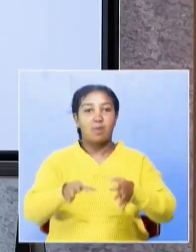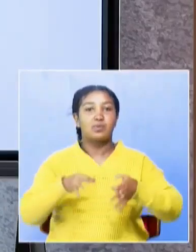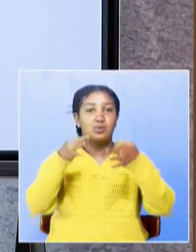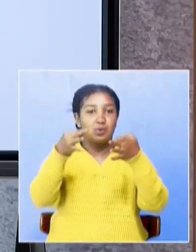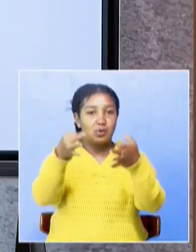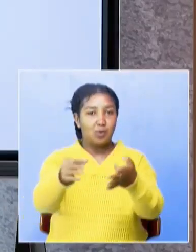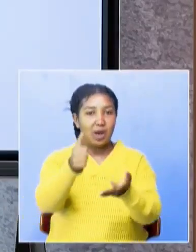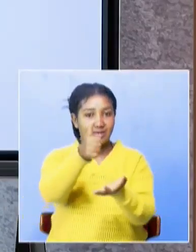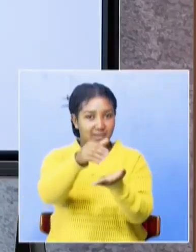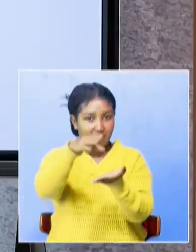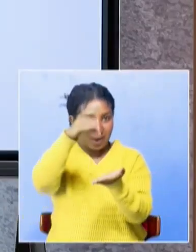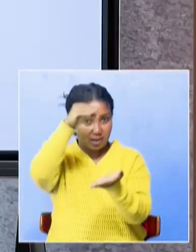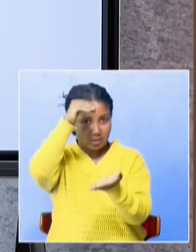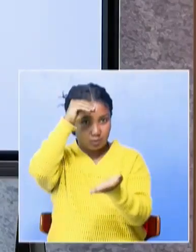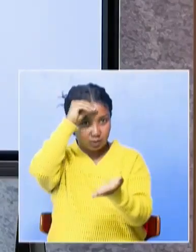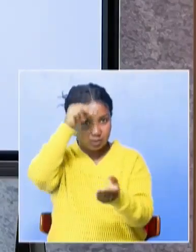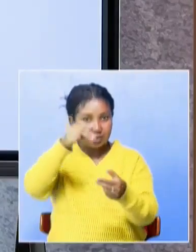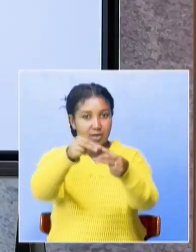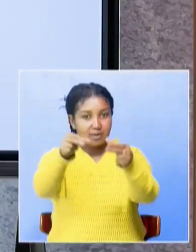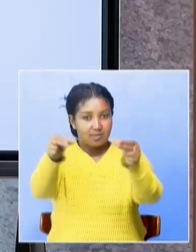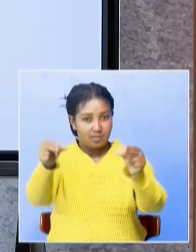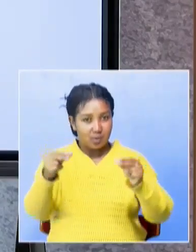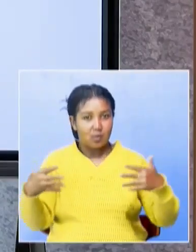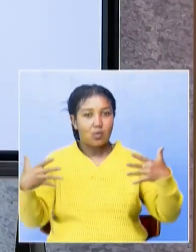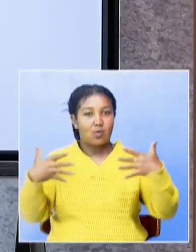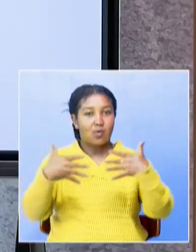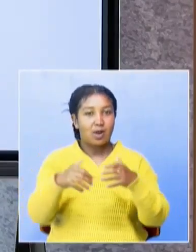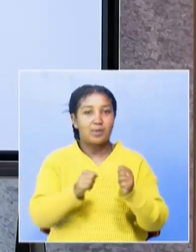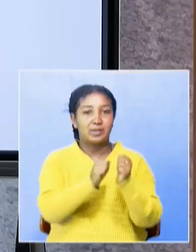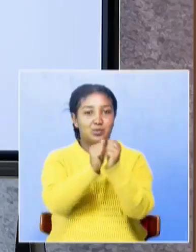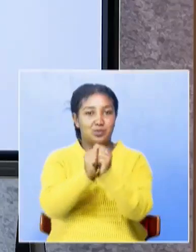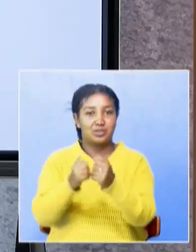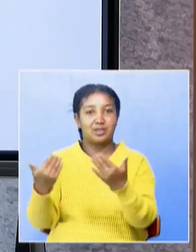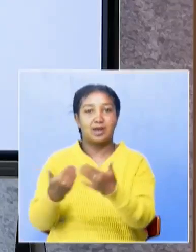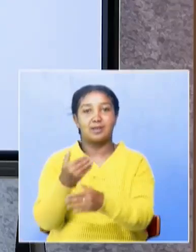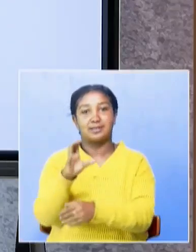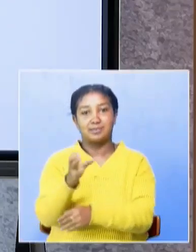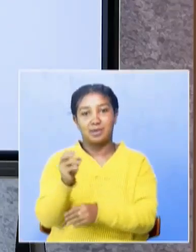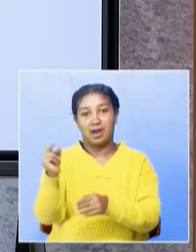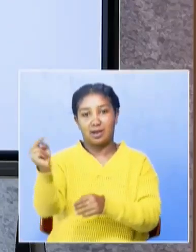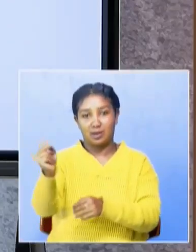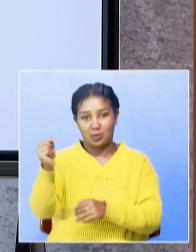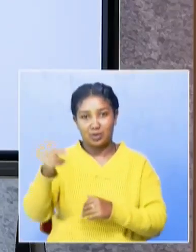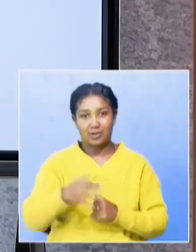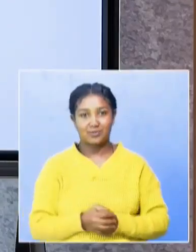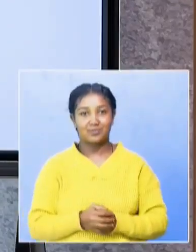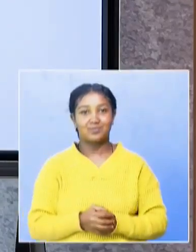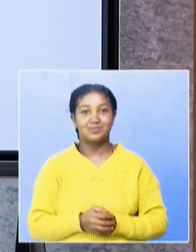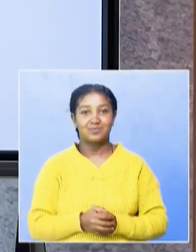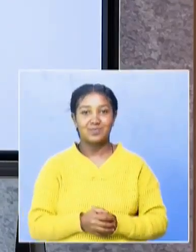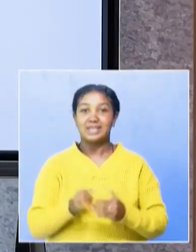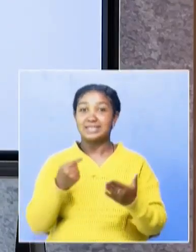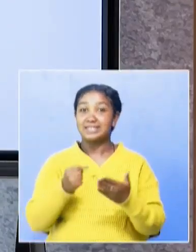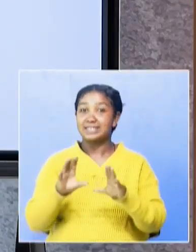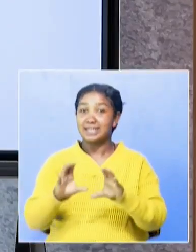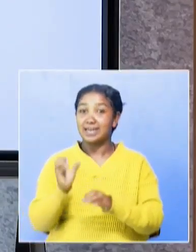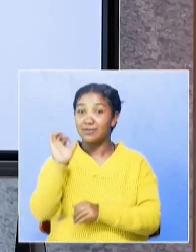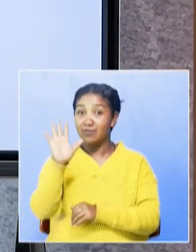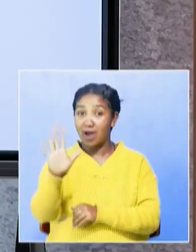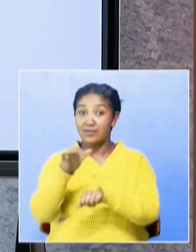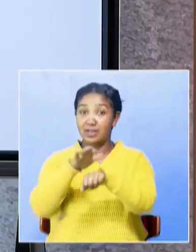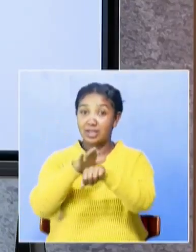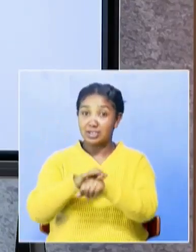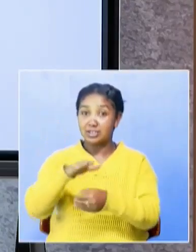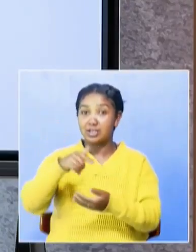to you by City Government of Addis Ababa Education Bureau in collaboration with Addis Media Network. This is grade 5